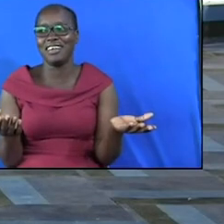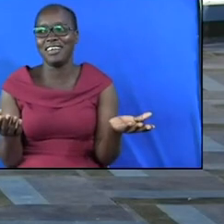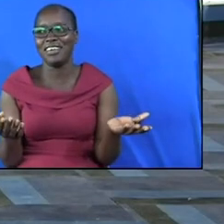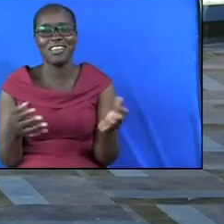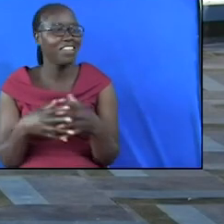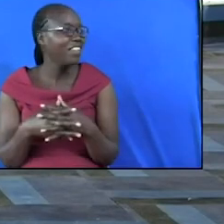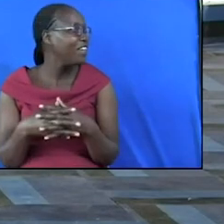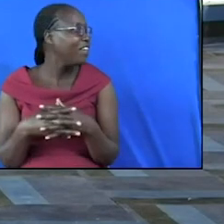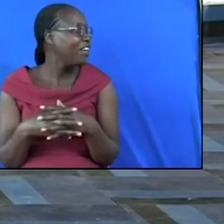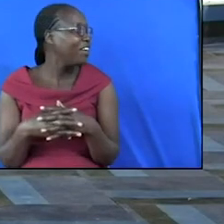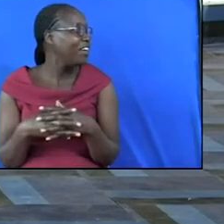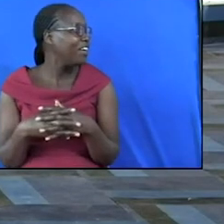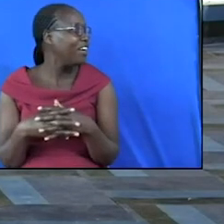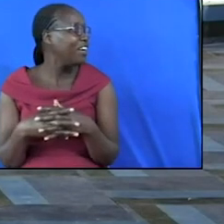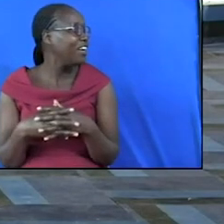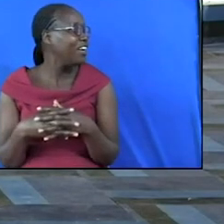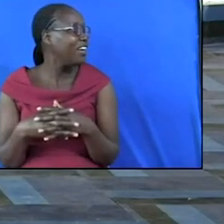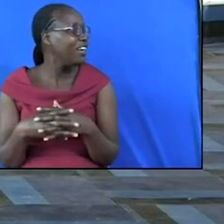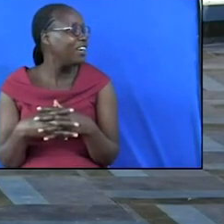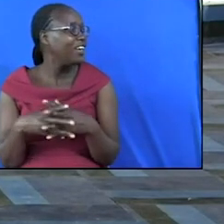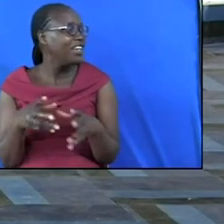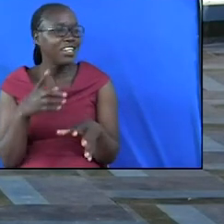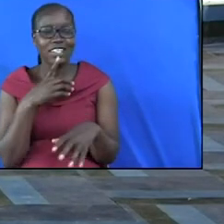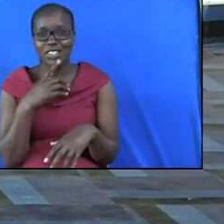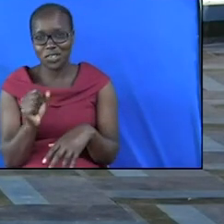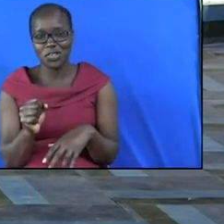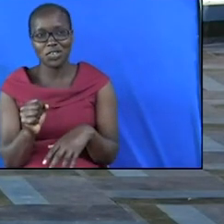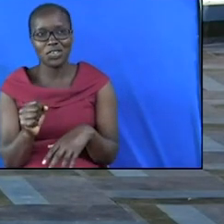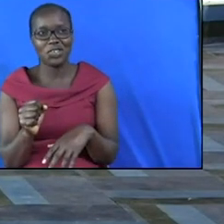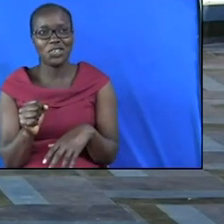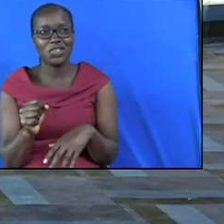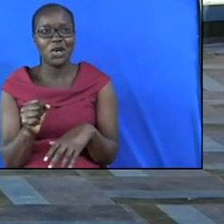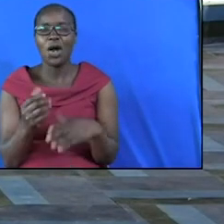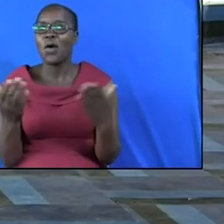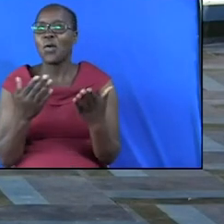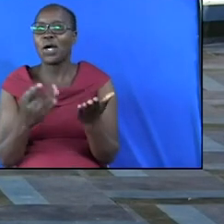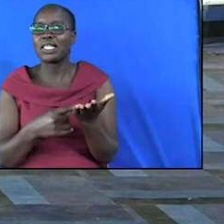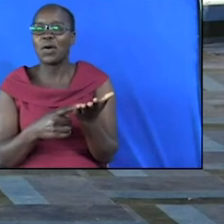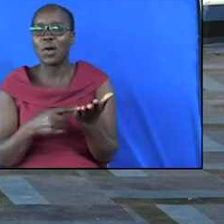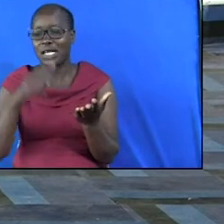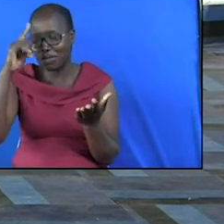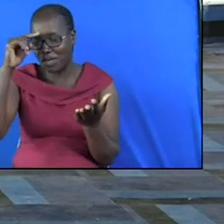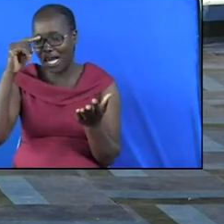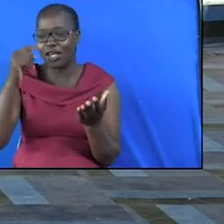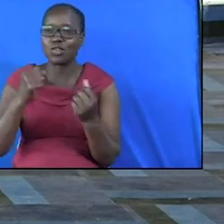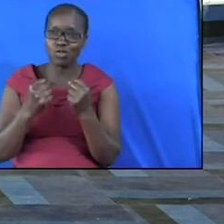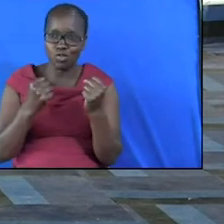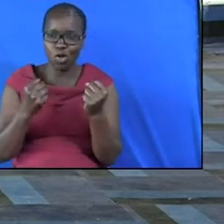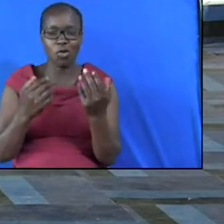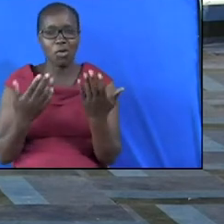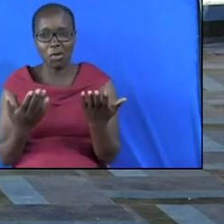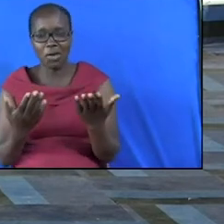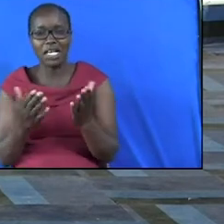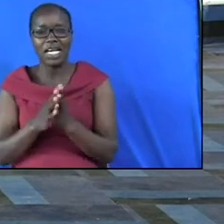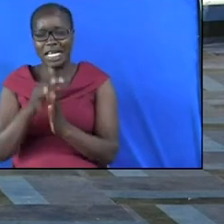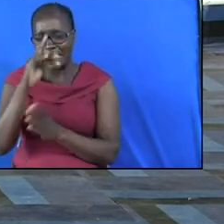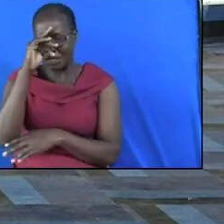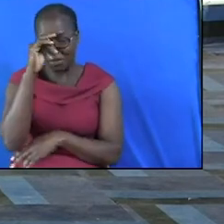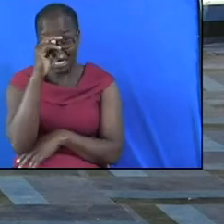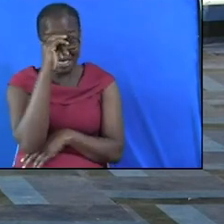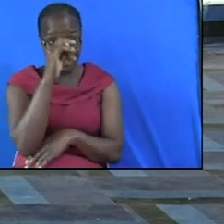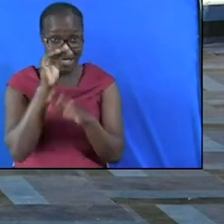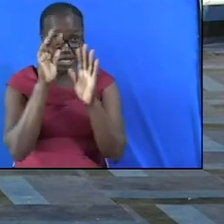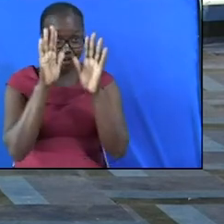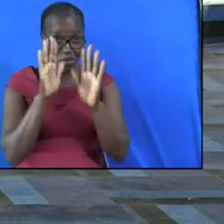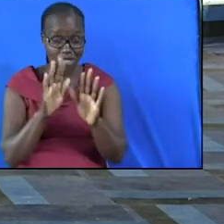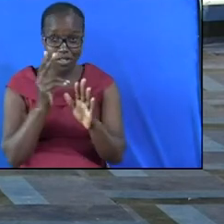You are not with me. So whether white or black, whether short or brown, respect them, because in this life,